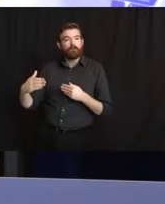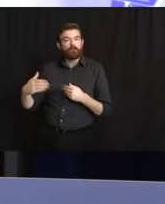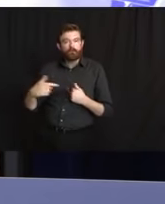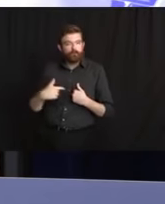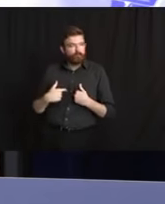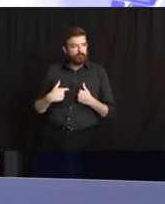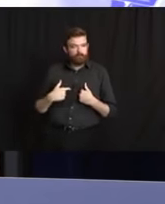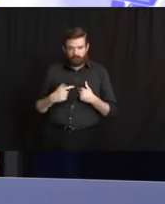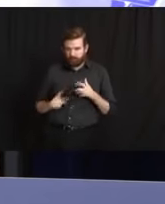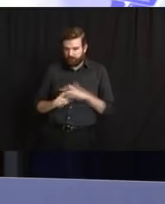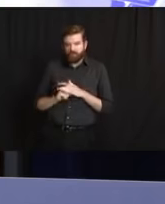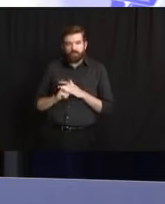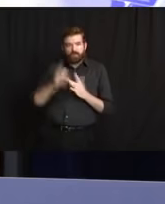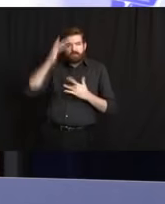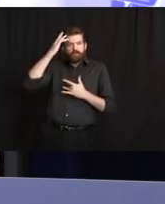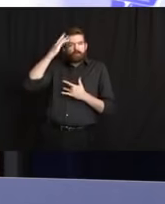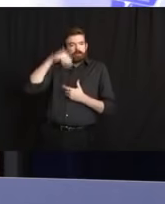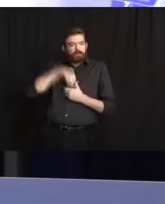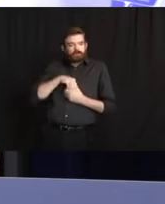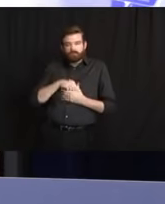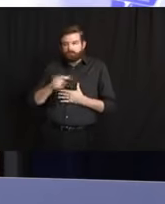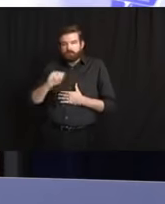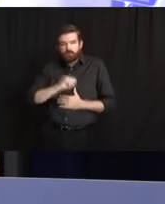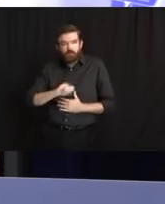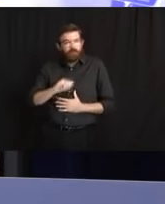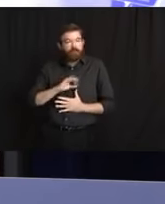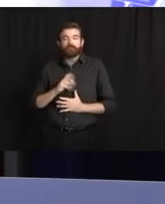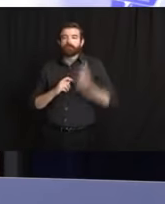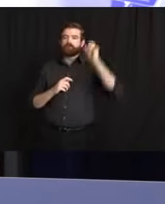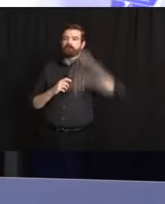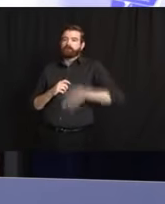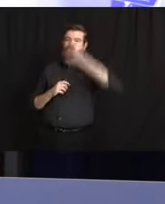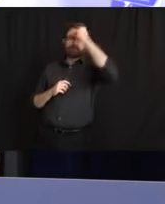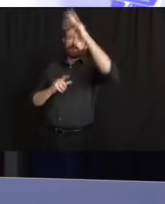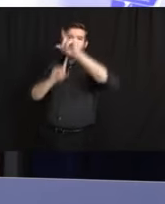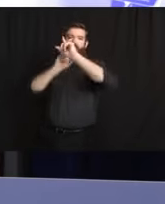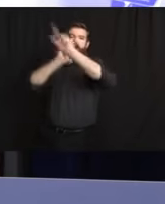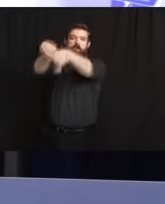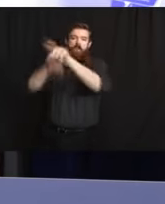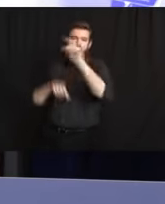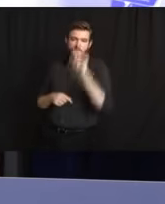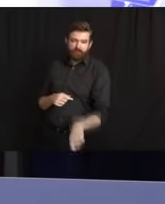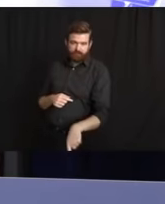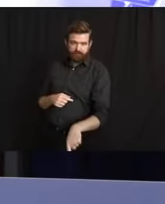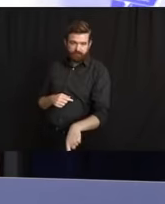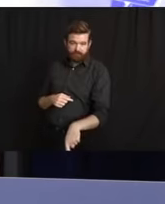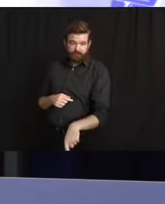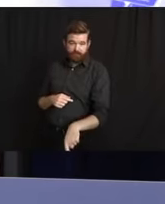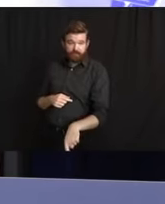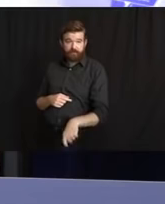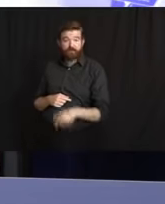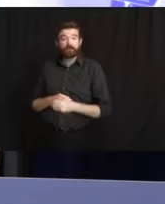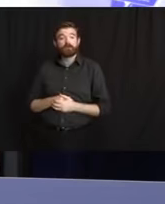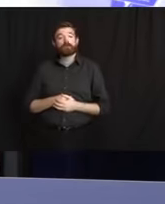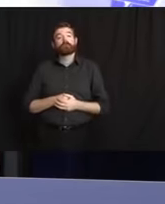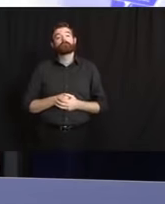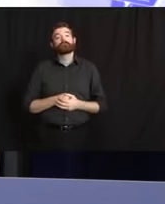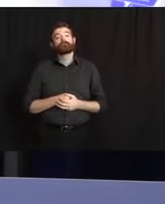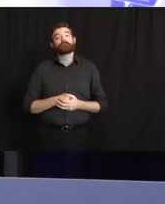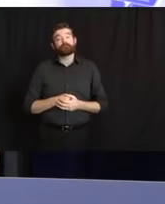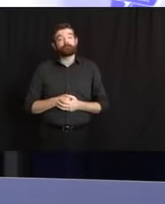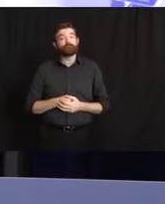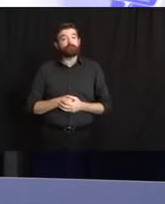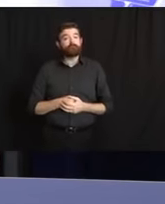must submit an attestation to the Department of Health that they have implemented the requirements of the department's directive and